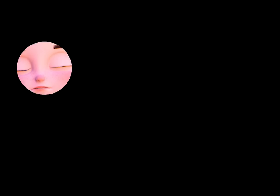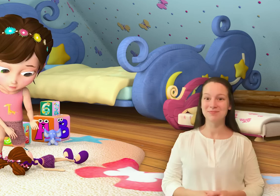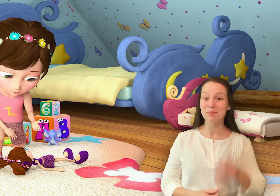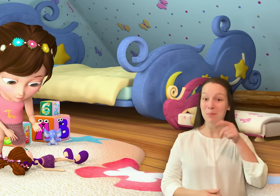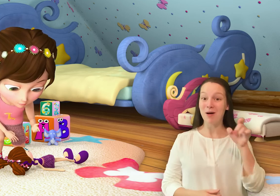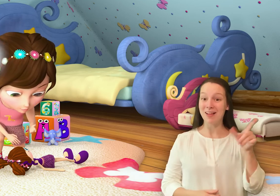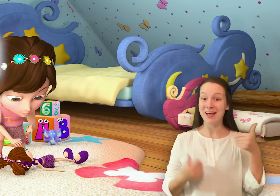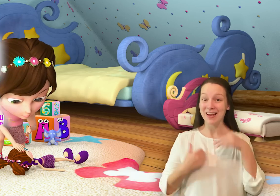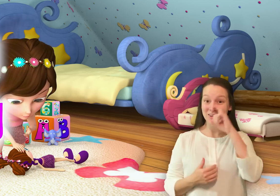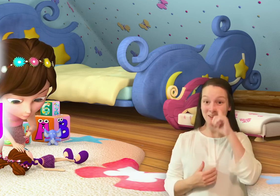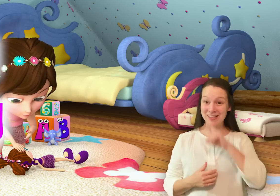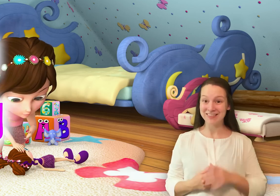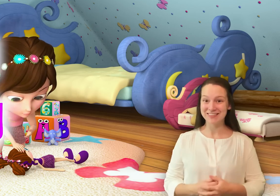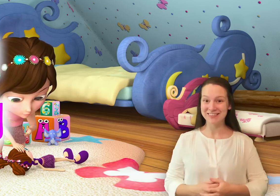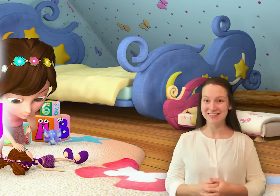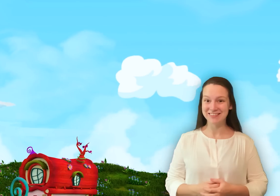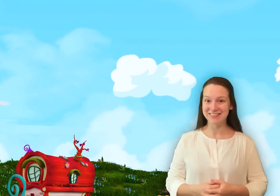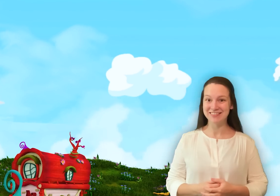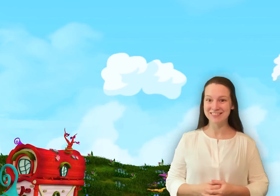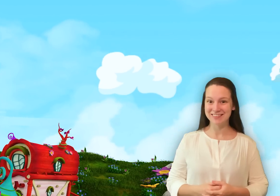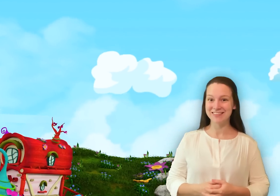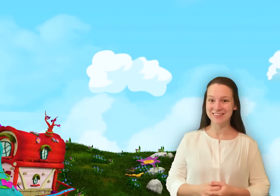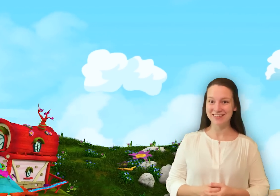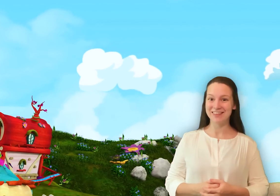here Miss Polly had a